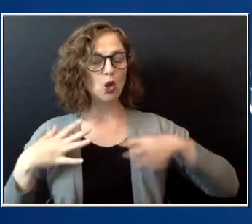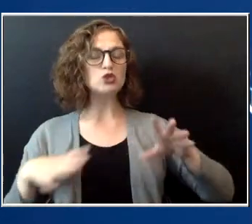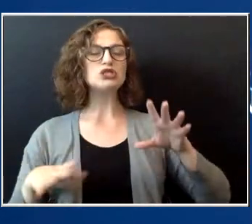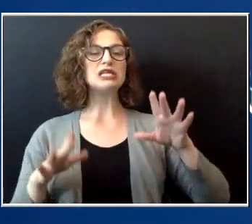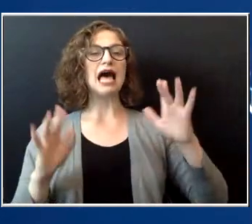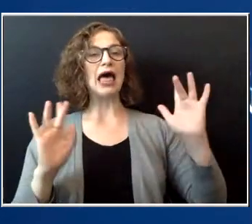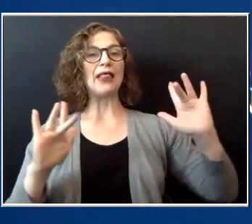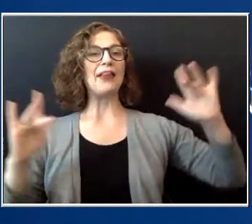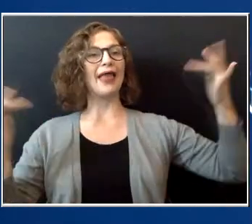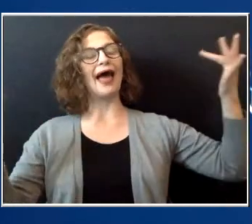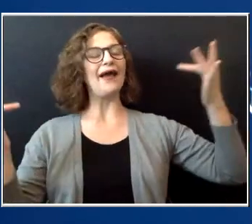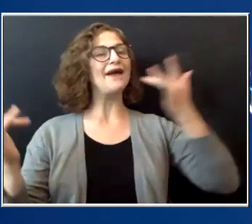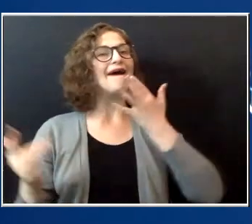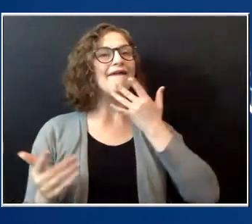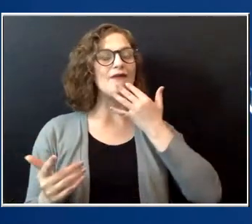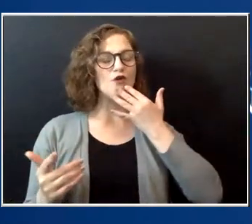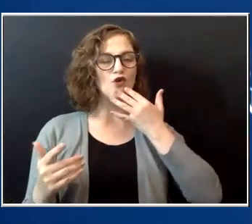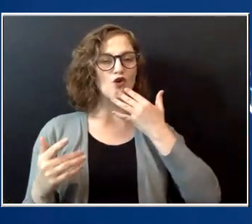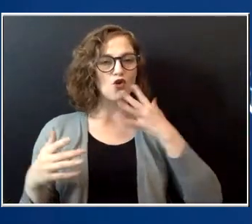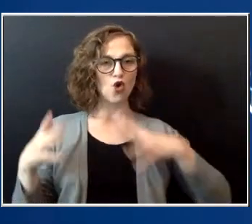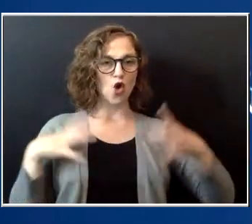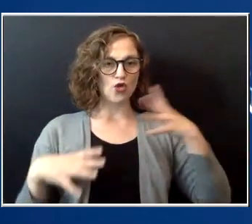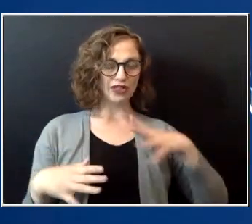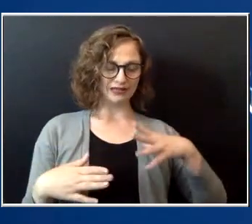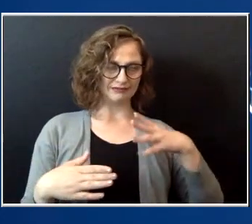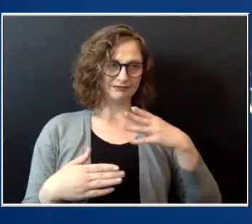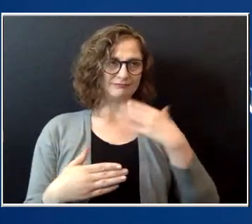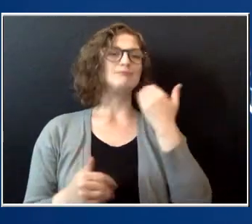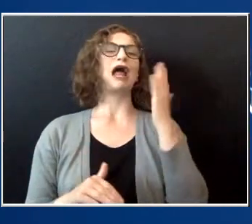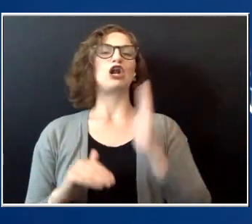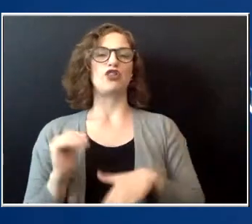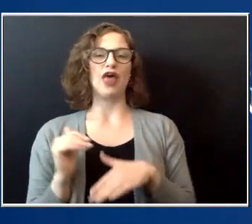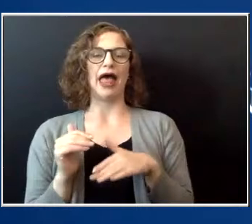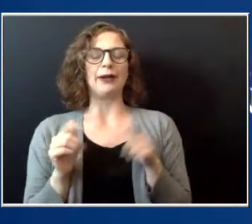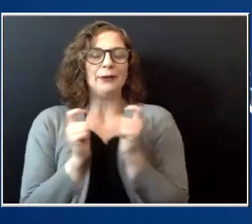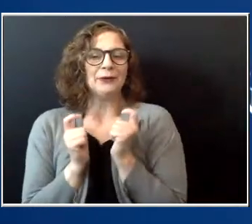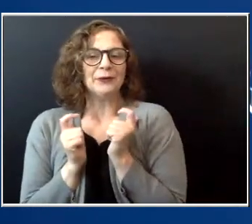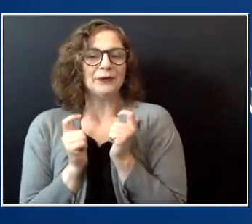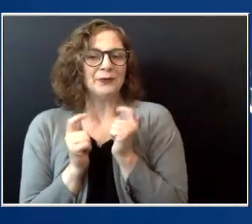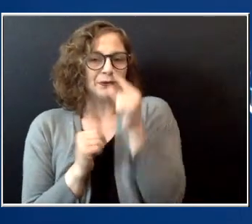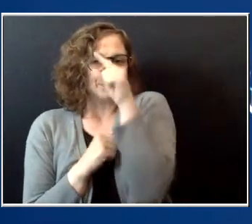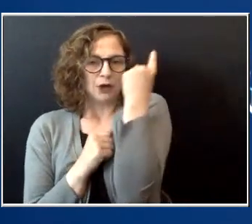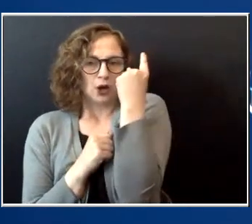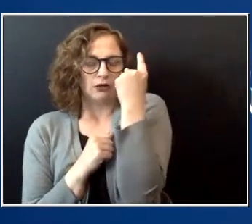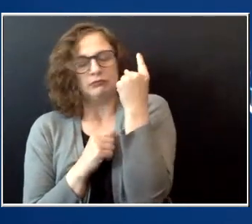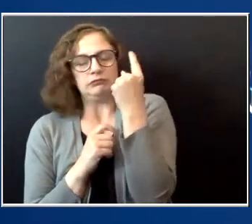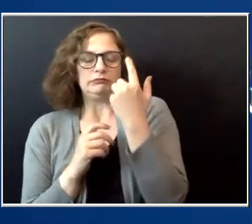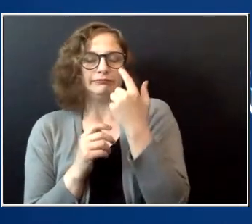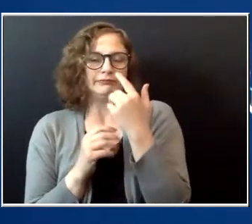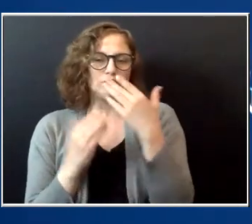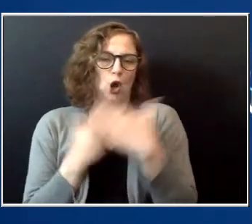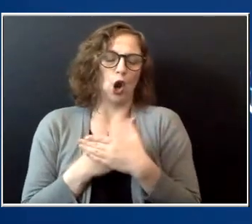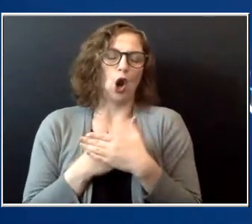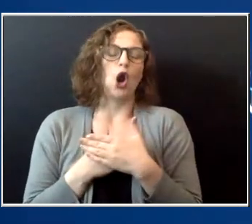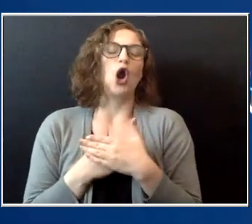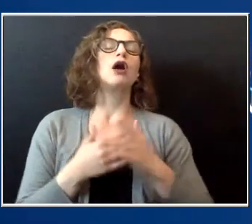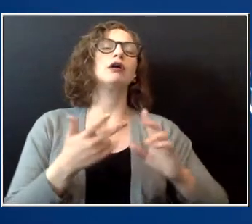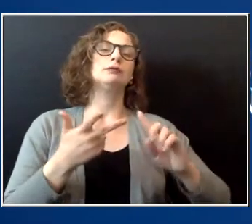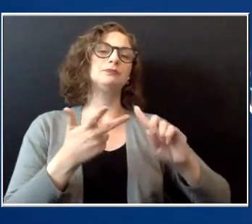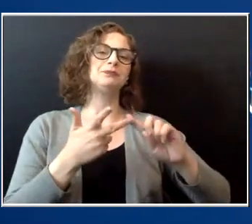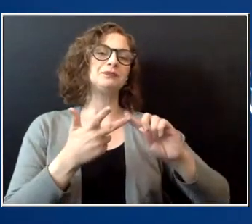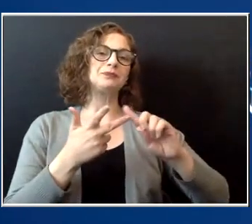colored clothing. So if they have to be out, make sure it's loose and light colored. And then lastly, if they have to be outside, try to schedule